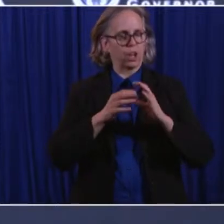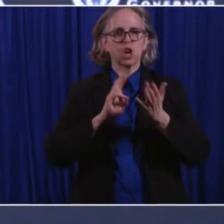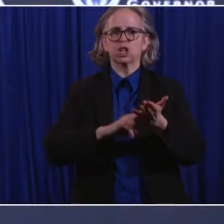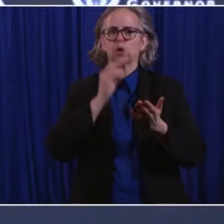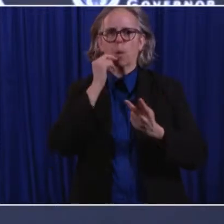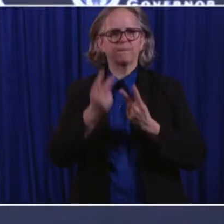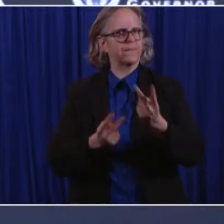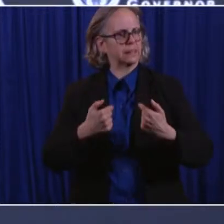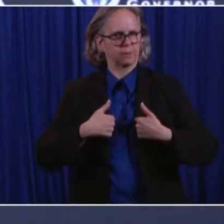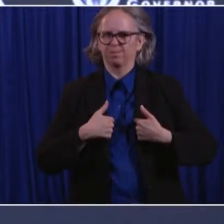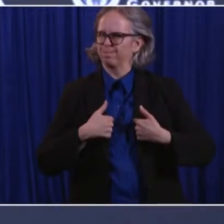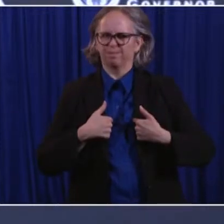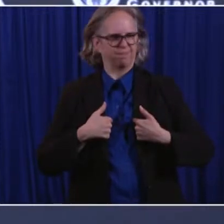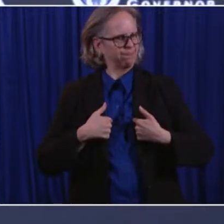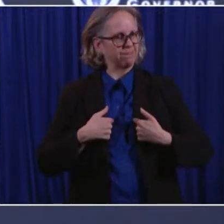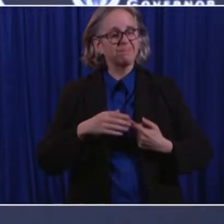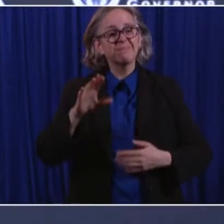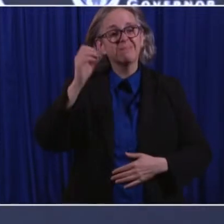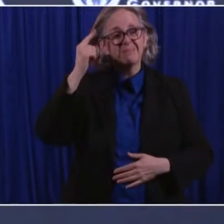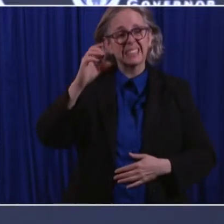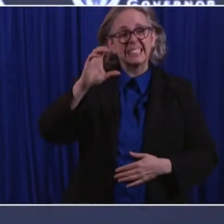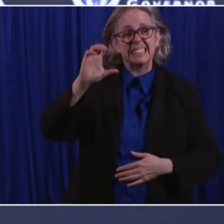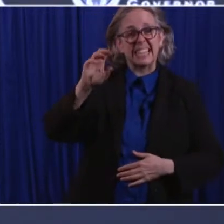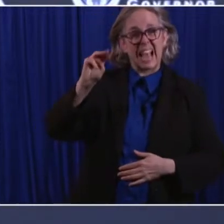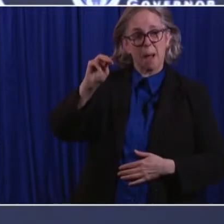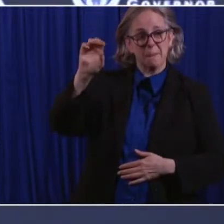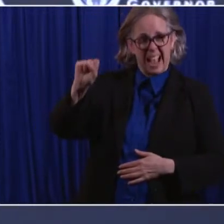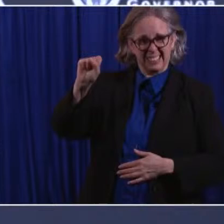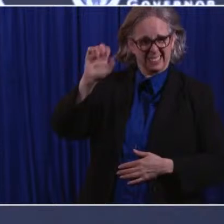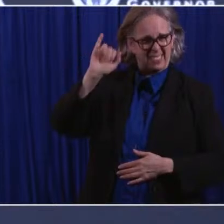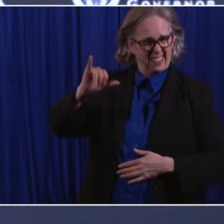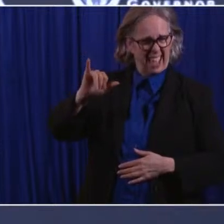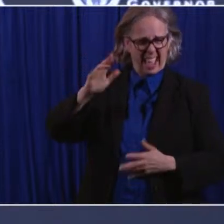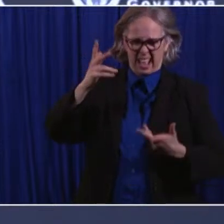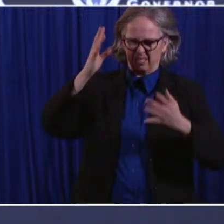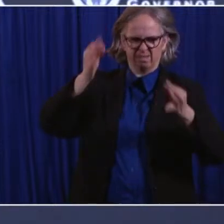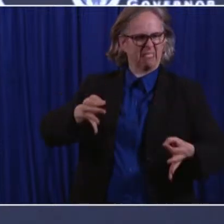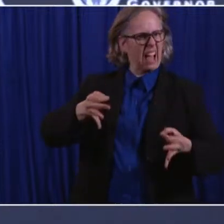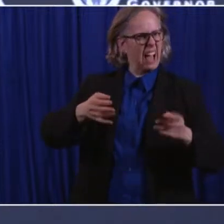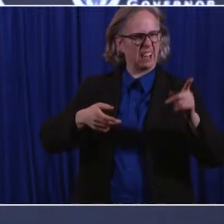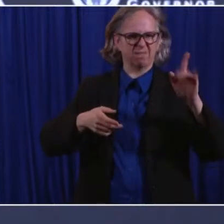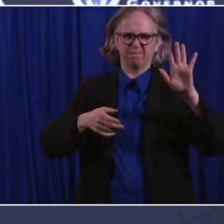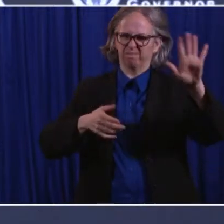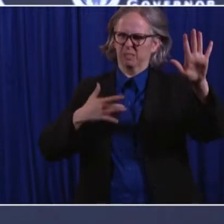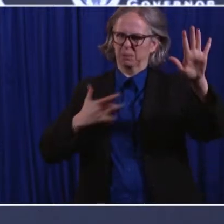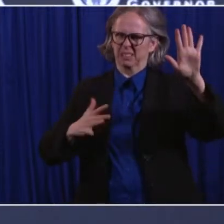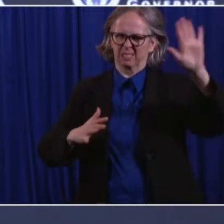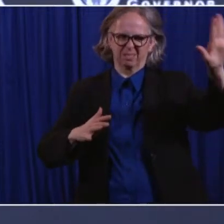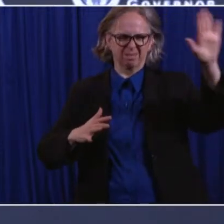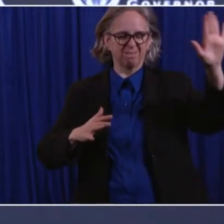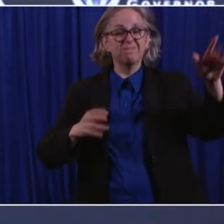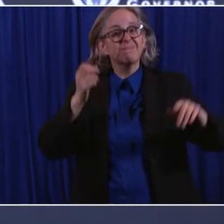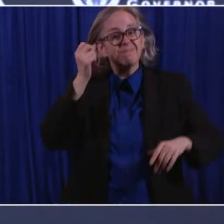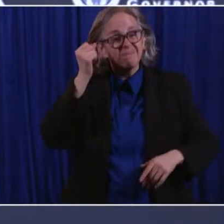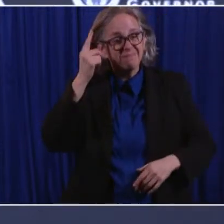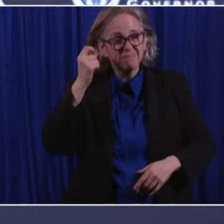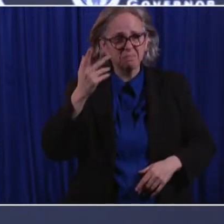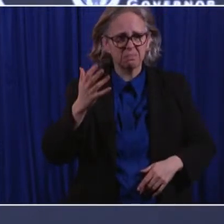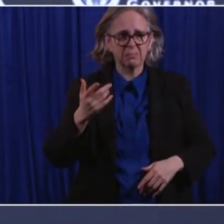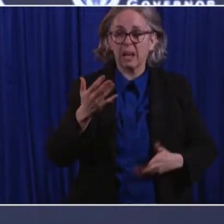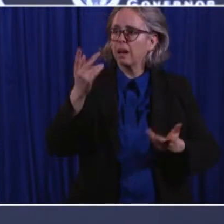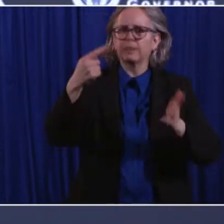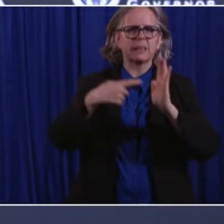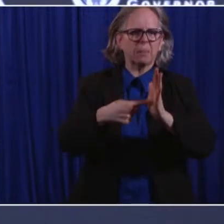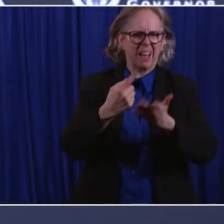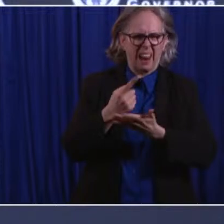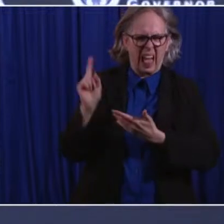CMS. And so they just, as you may have seen a week ago, loosened restrictions at nursing homes. And look, it's